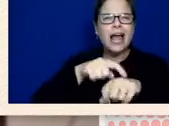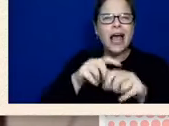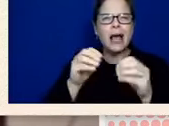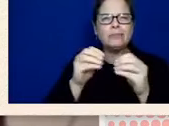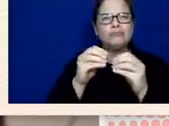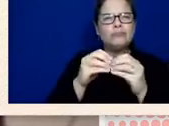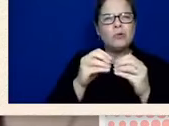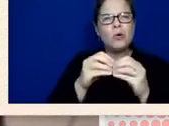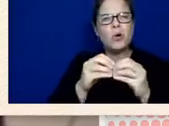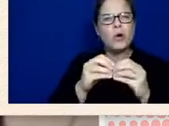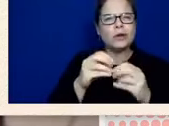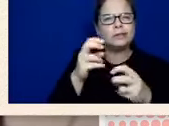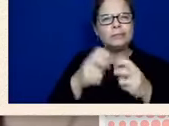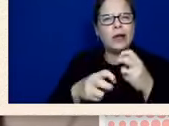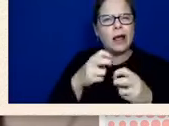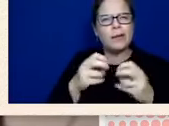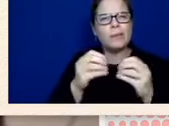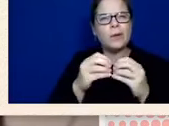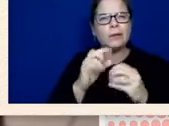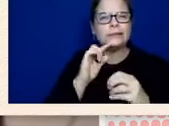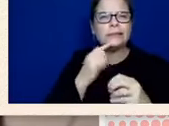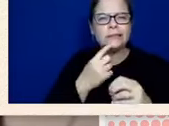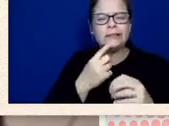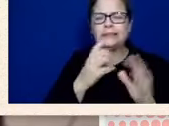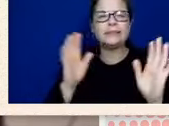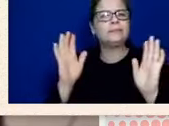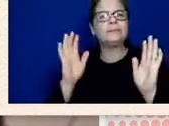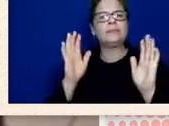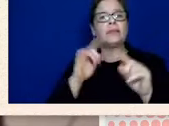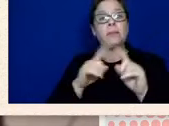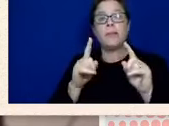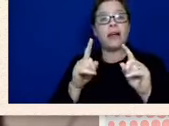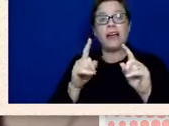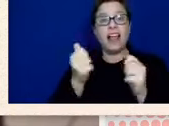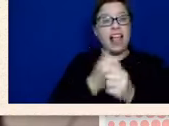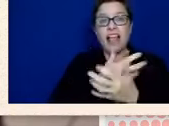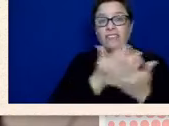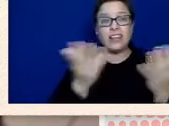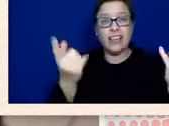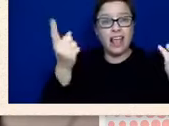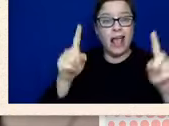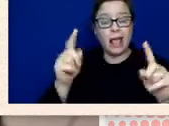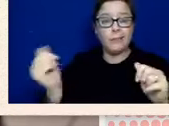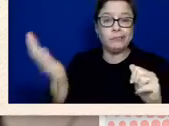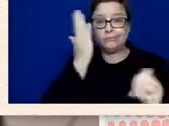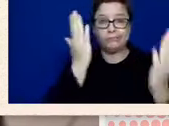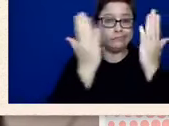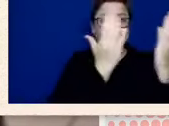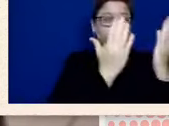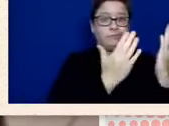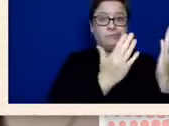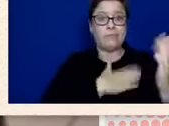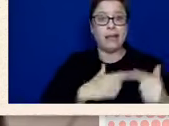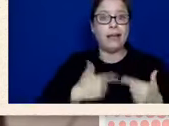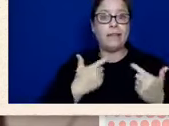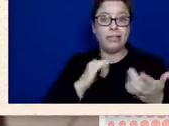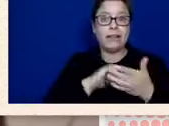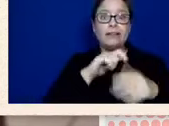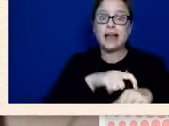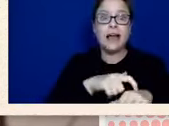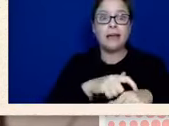that I just at one point, with all the factors that played an effect in my life, it just